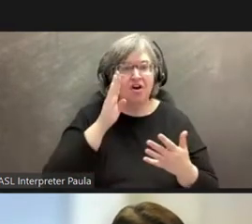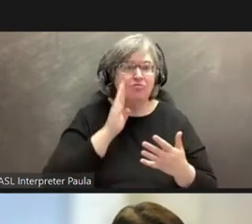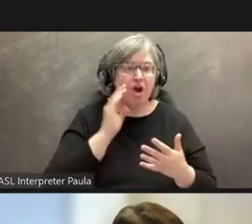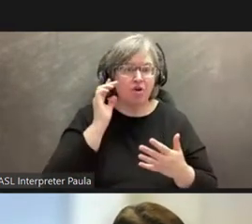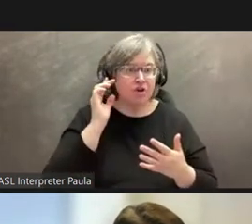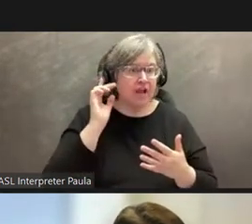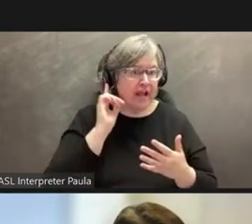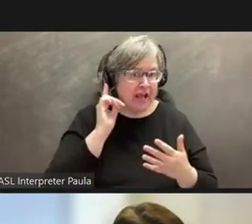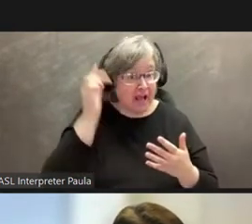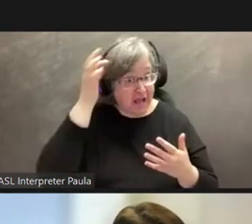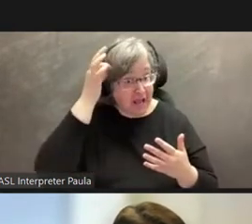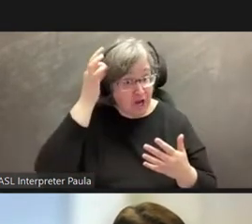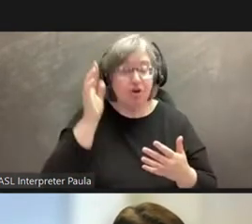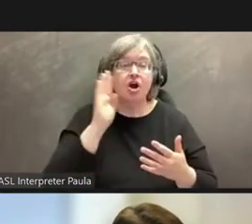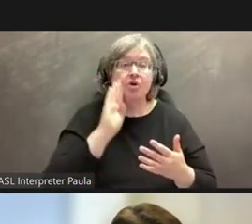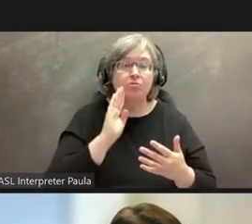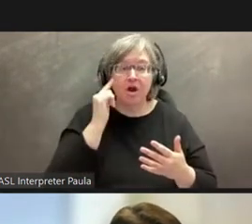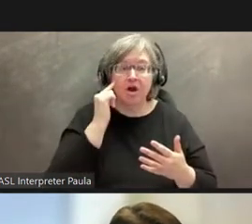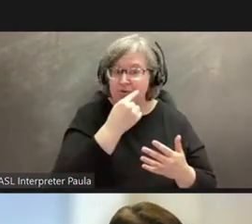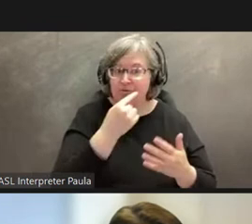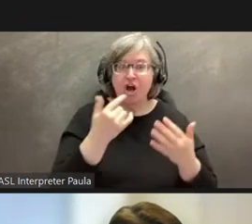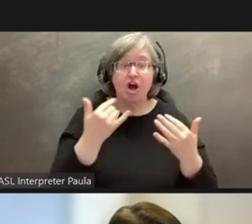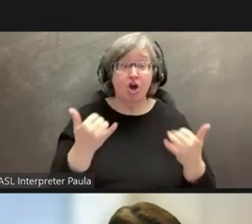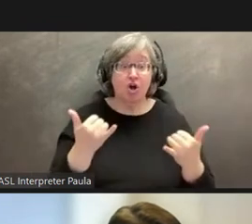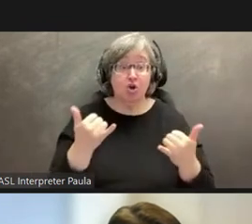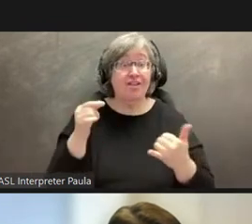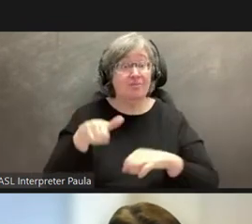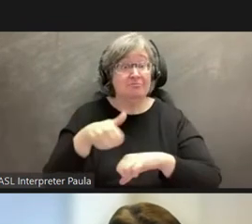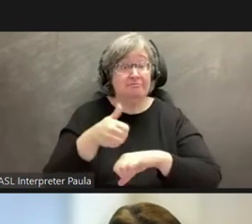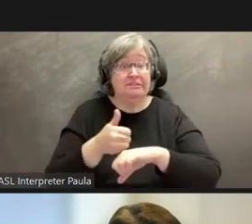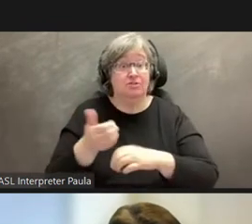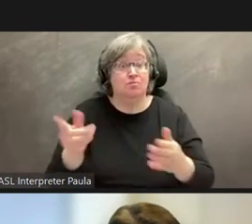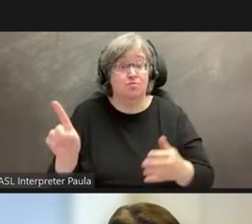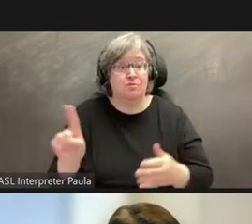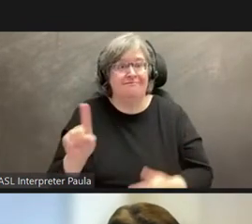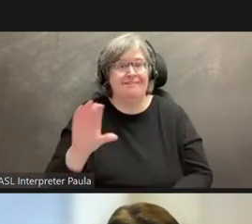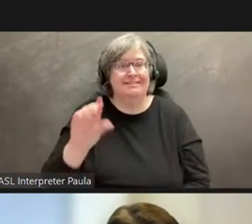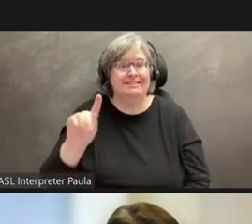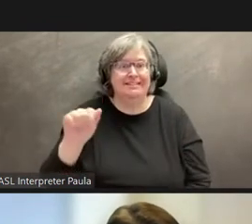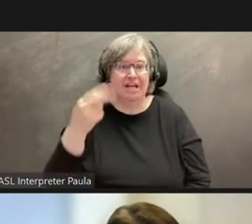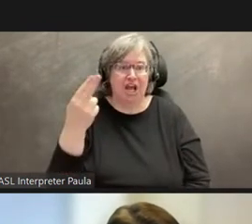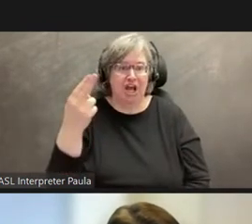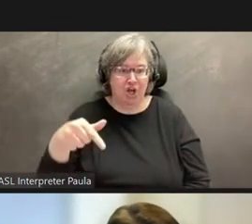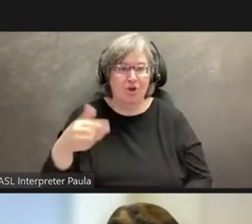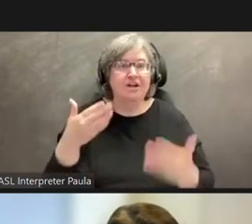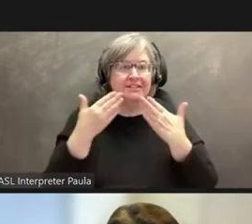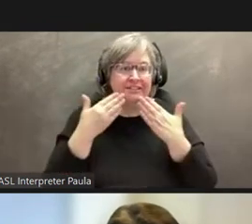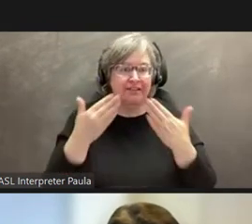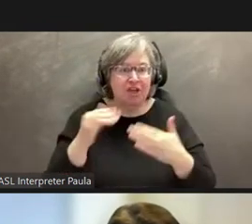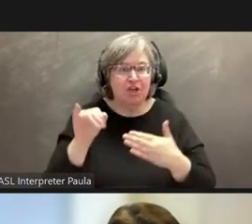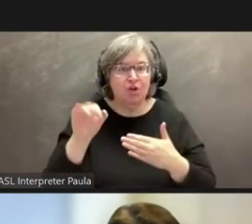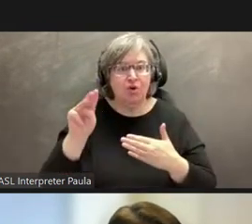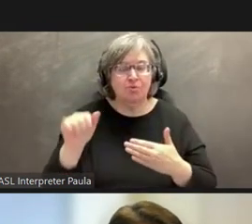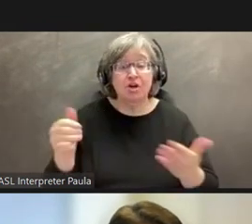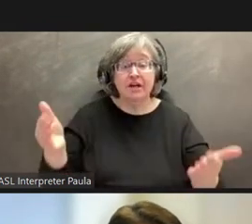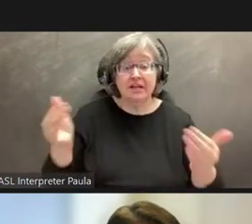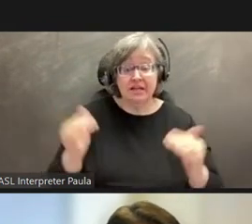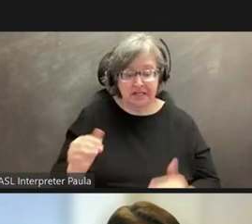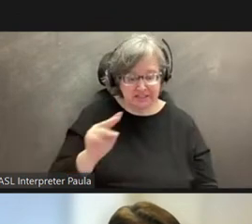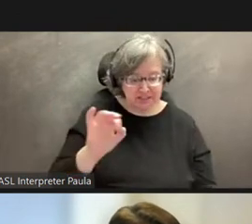eyes, and I am currently at the CTA headquarters. Thank you so much, Irma. Next, we have Michael.